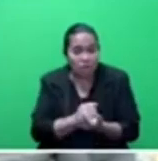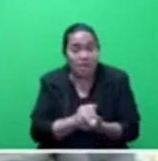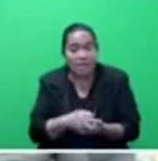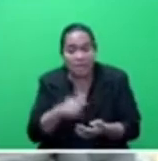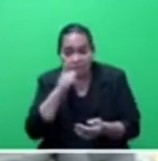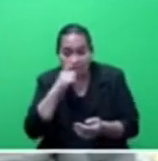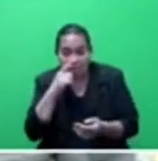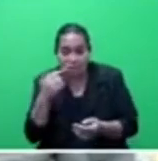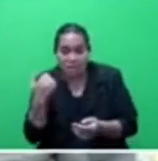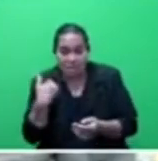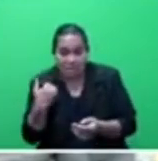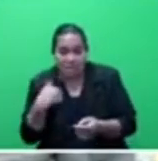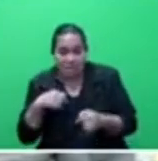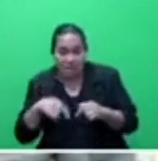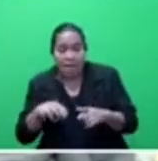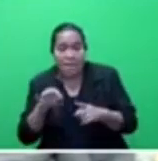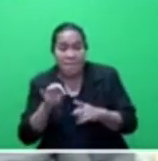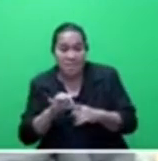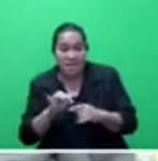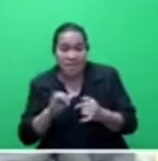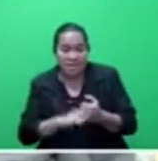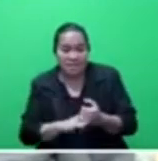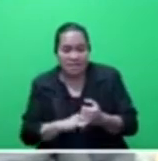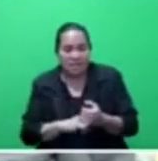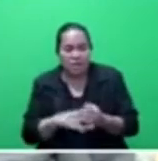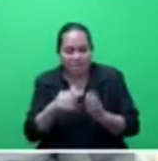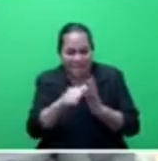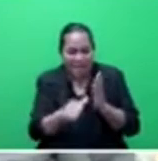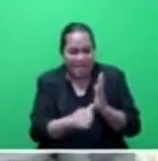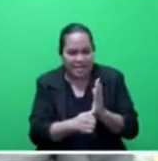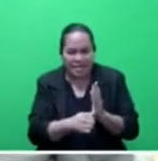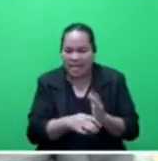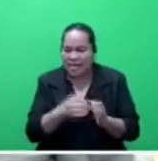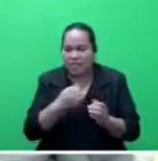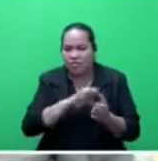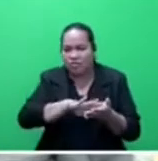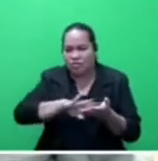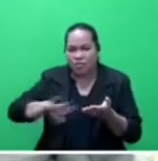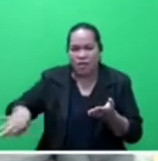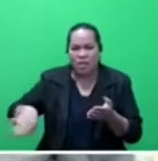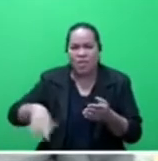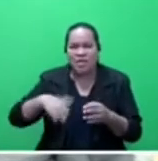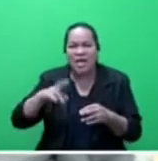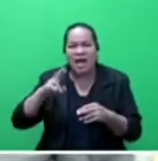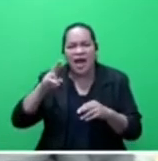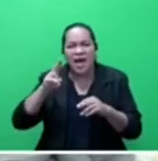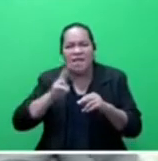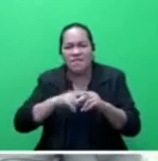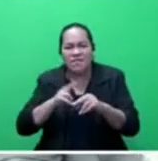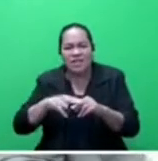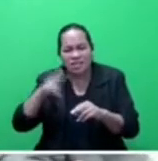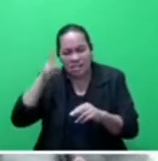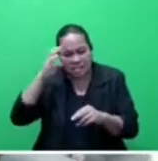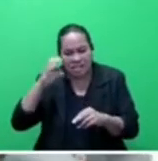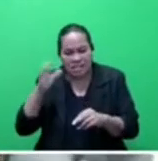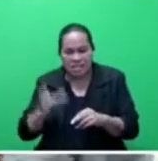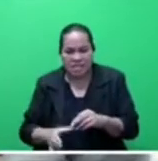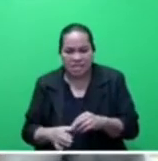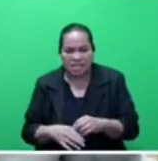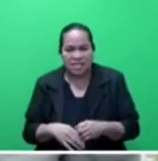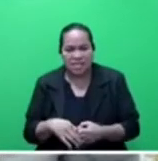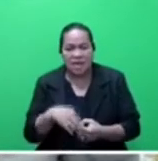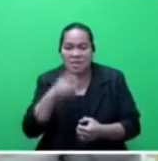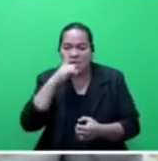Act and do away with the provision on Fiji citizen. It's very confusing, Honorable Speaker, and it can be subject to abuse.